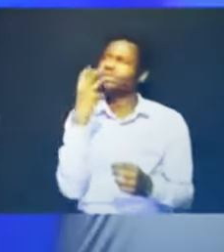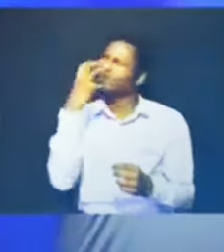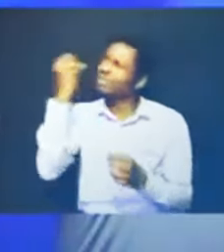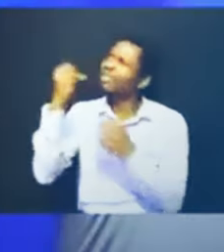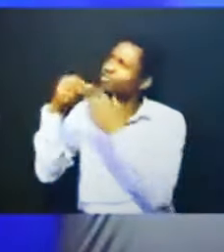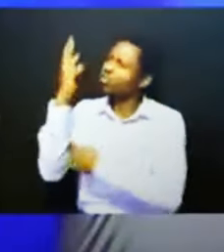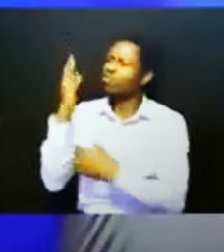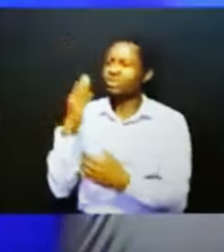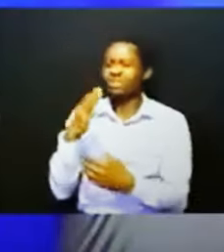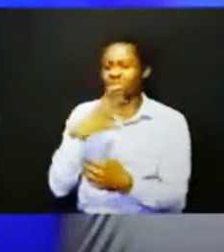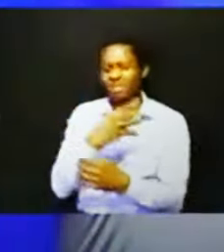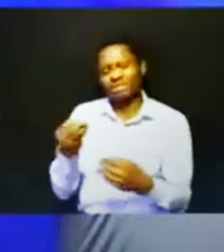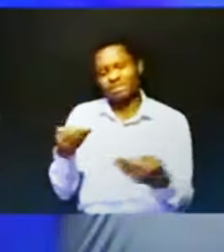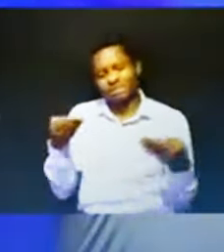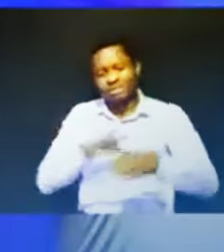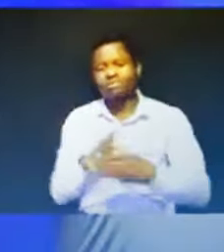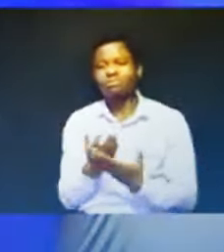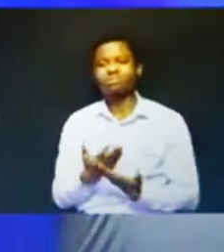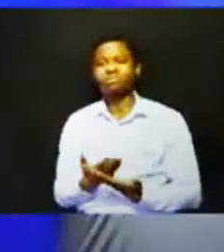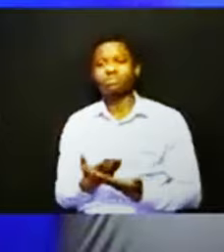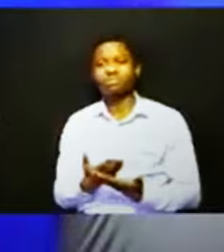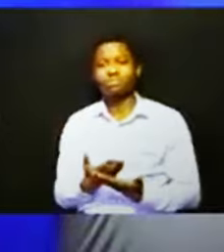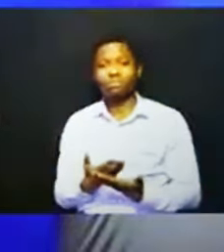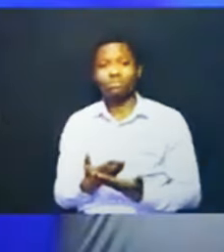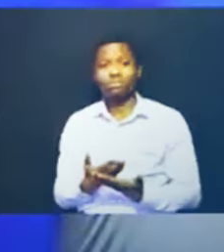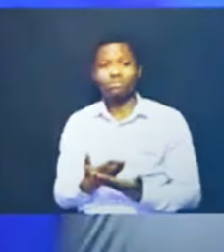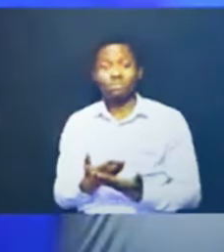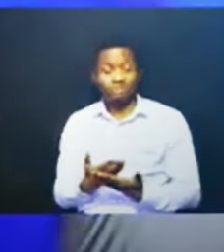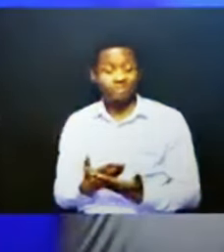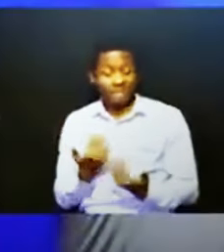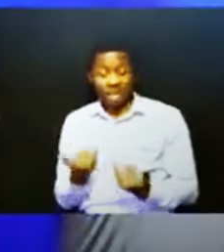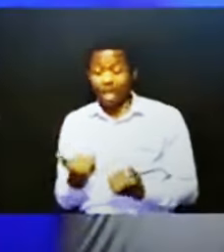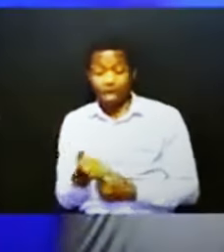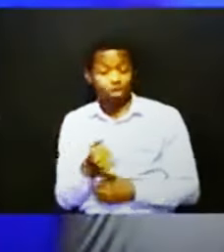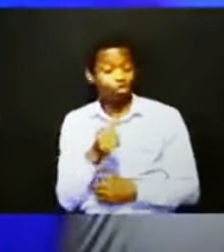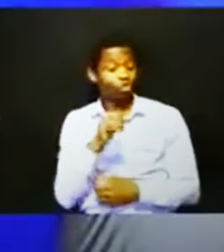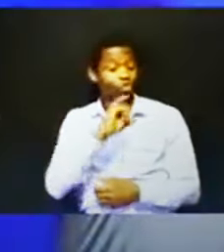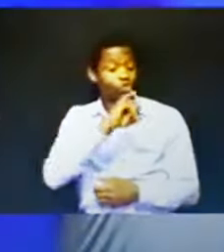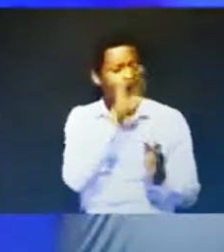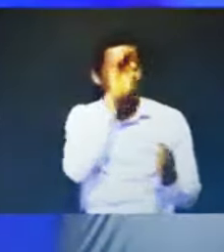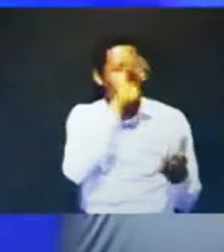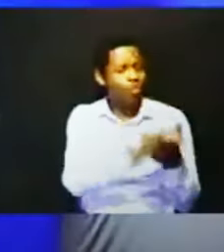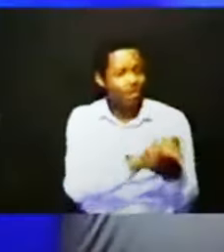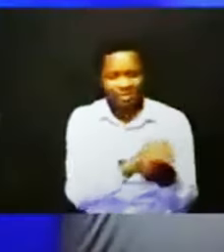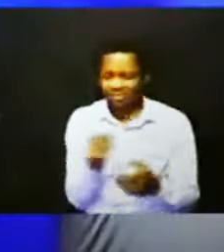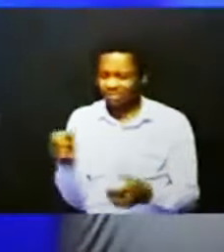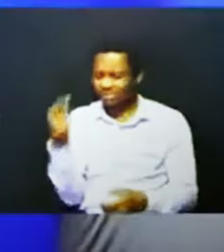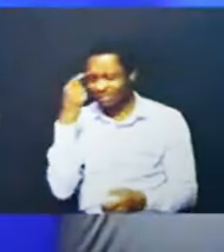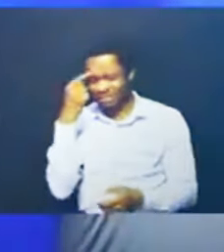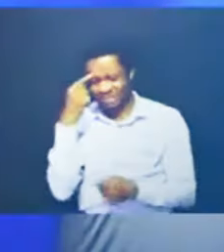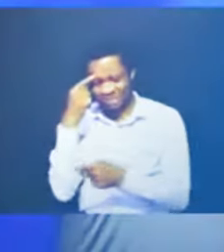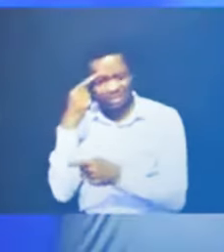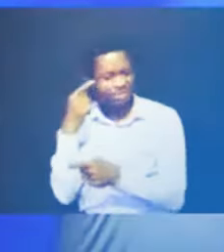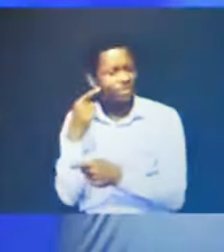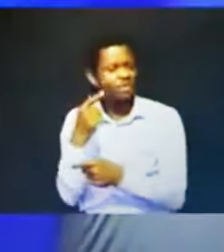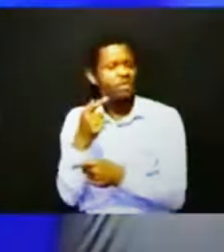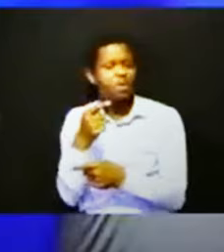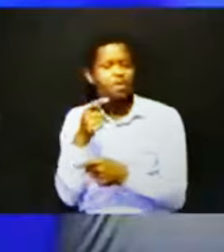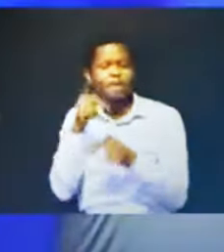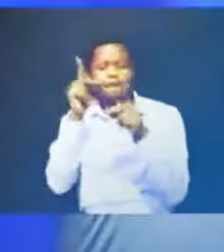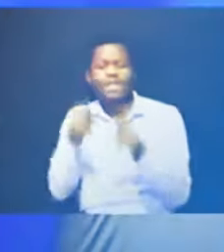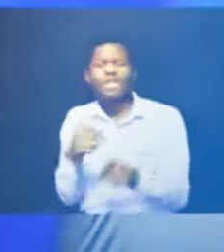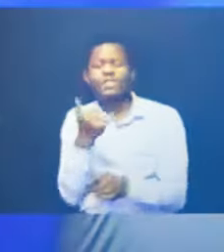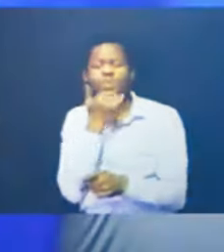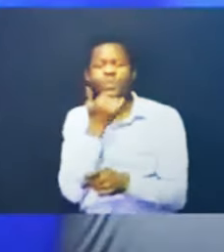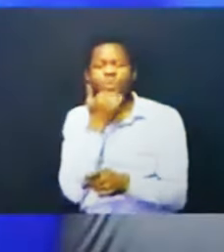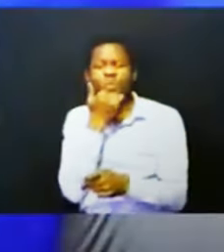woman's understanding. Now the woman feels that what is going on is just coming from God. We don't have to spend time serving